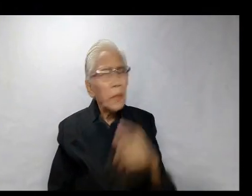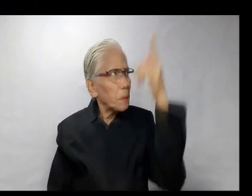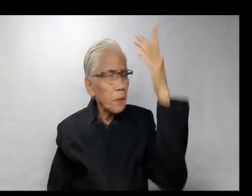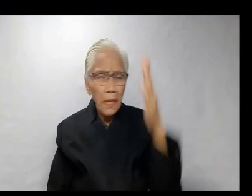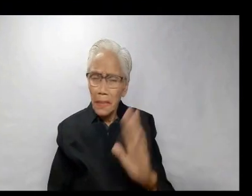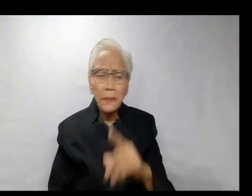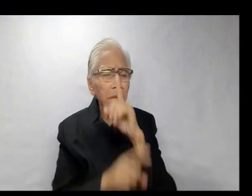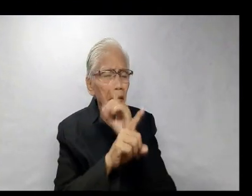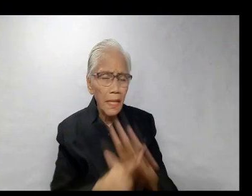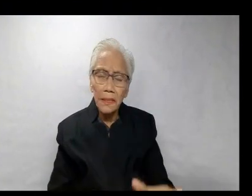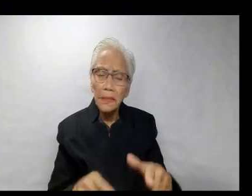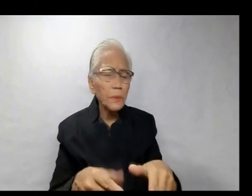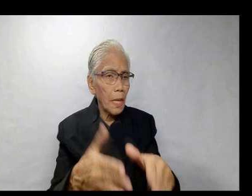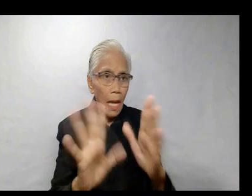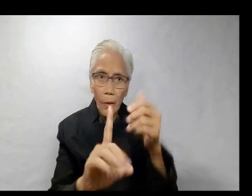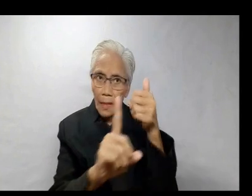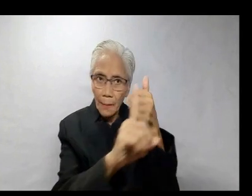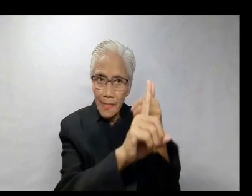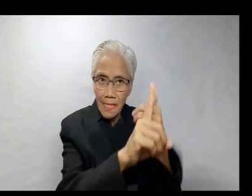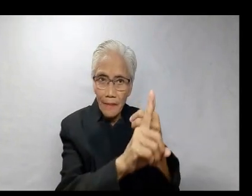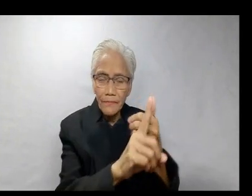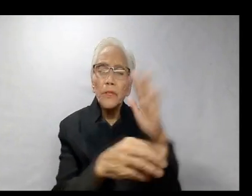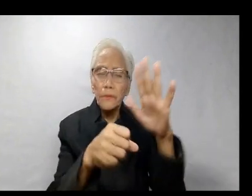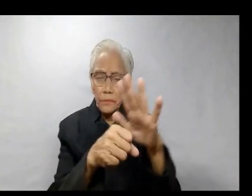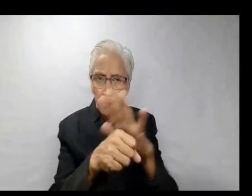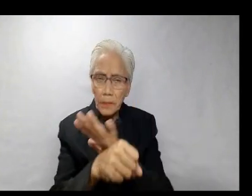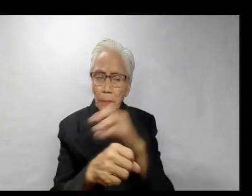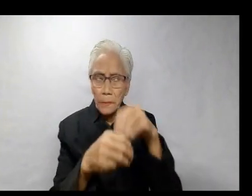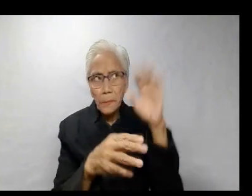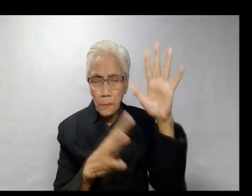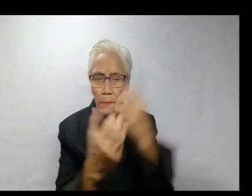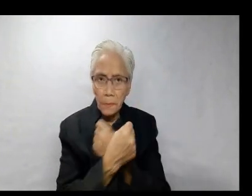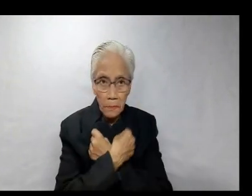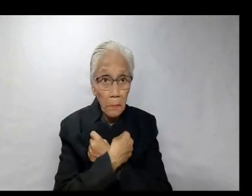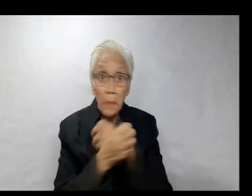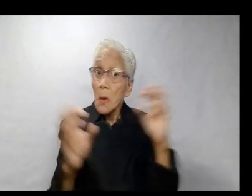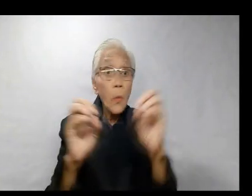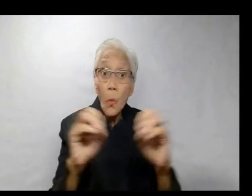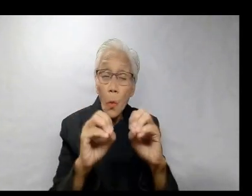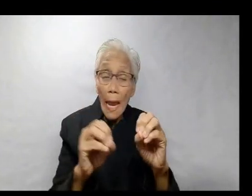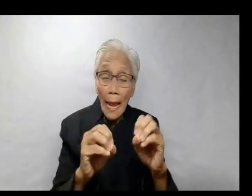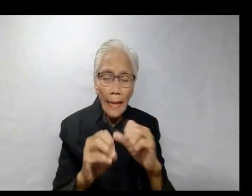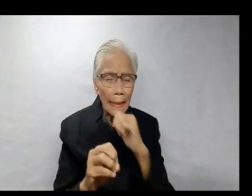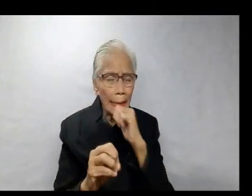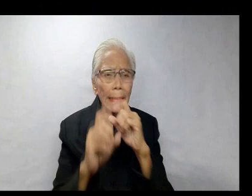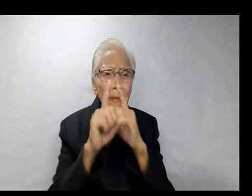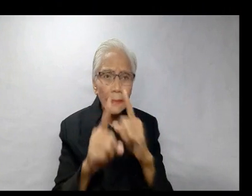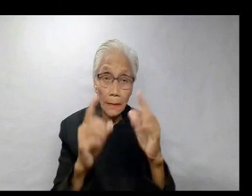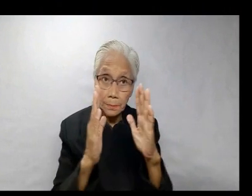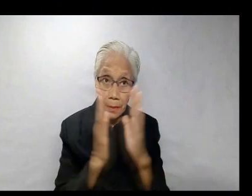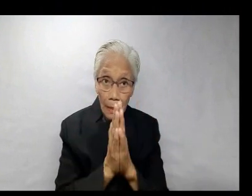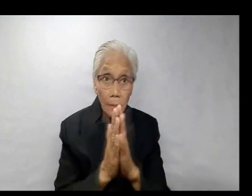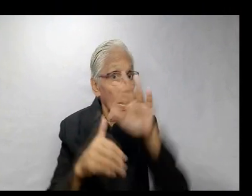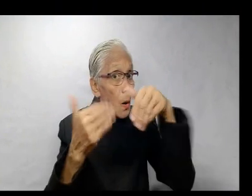God's silence is to allow Himself to fully listen with His love. There are no unanswered prayers, my